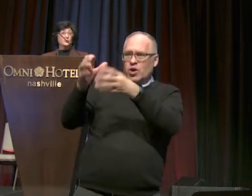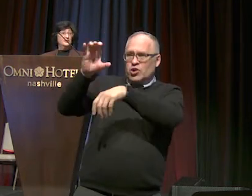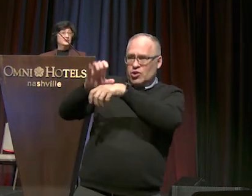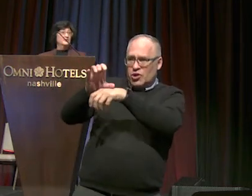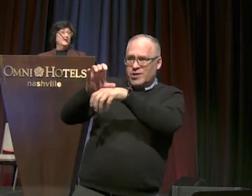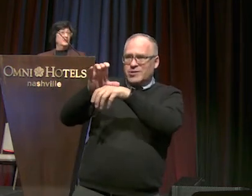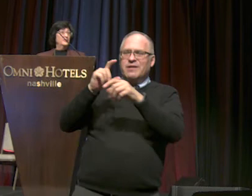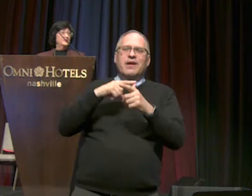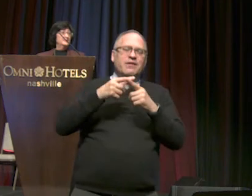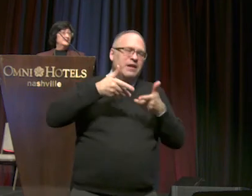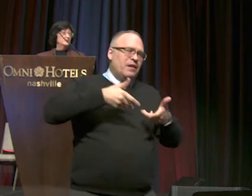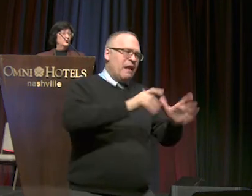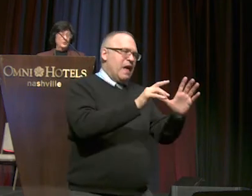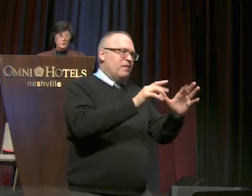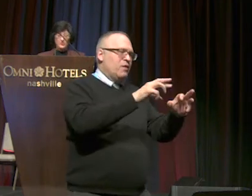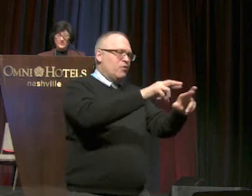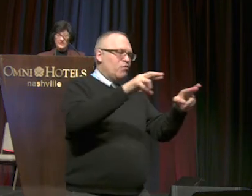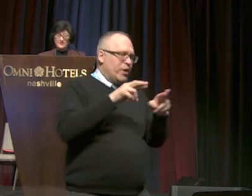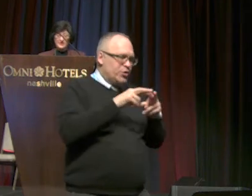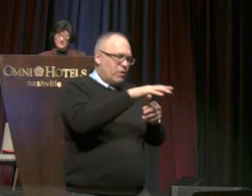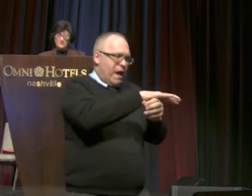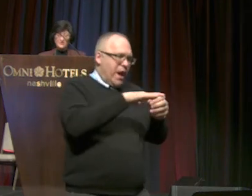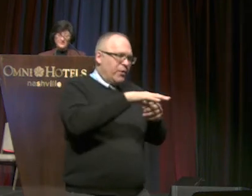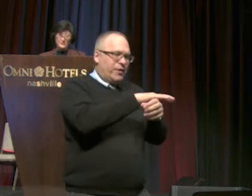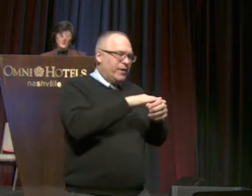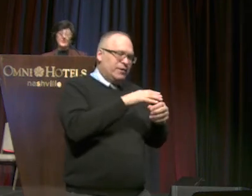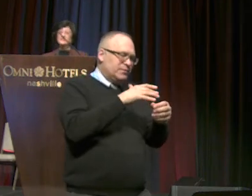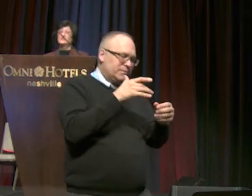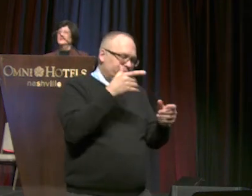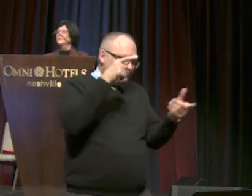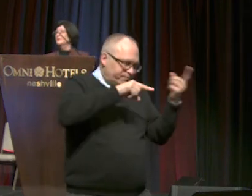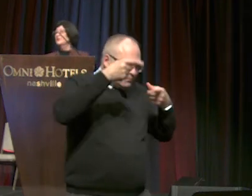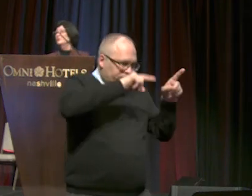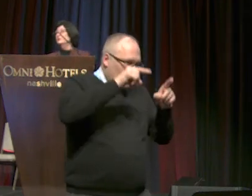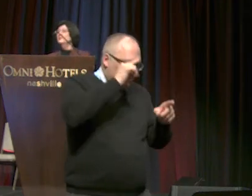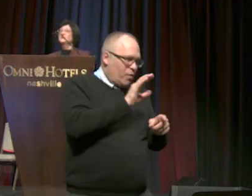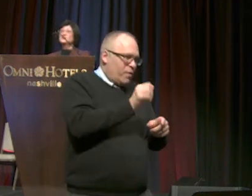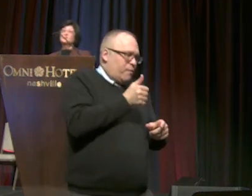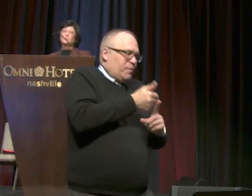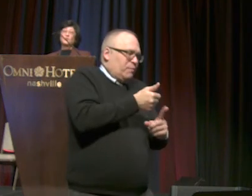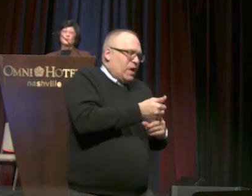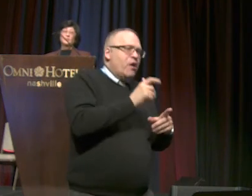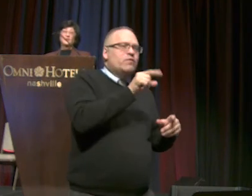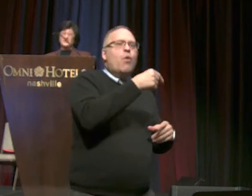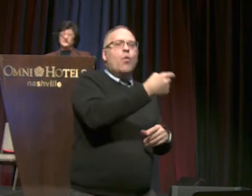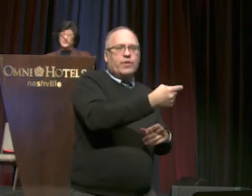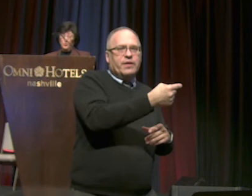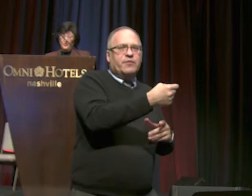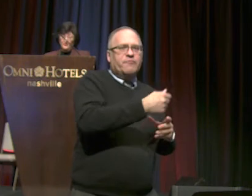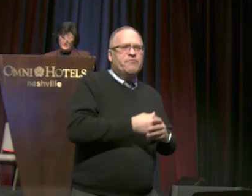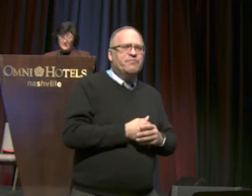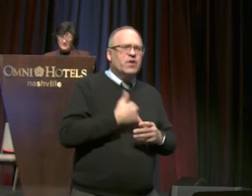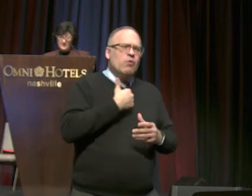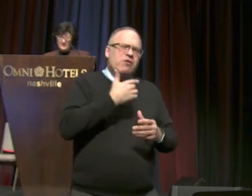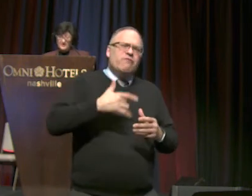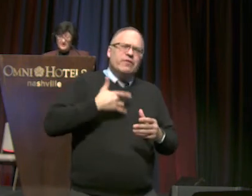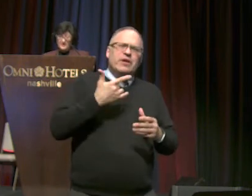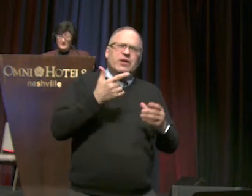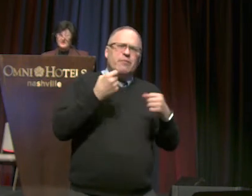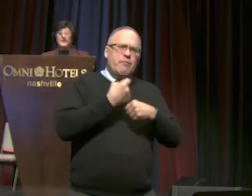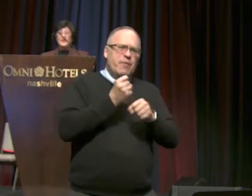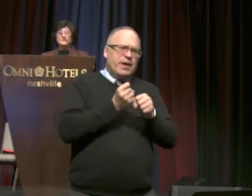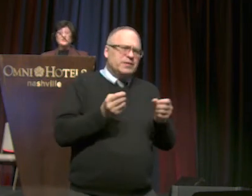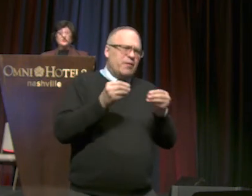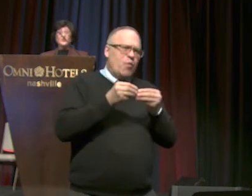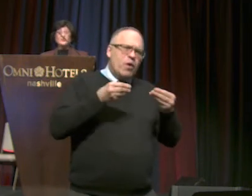the regional areas work with things that are specific only to them. We think this is important because it's more efficient.